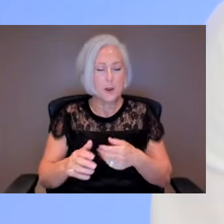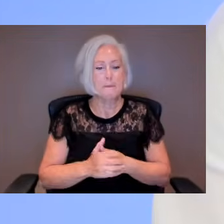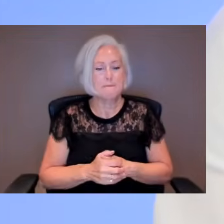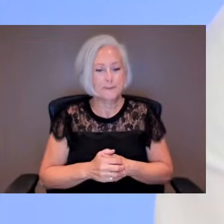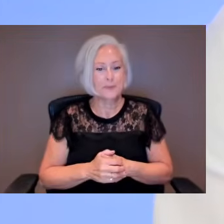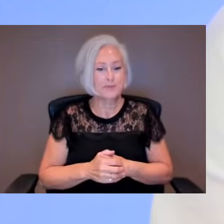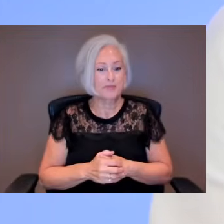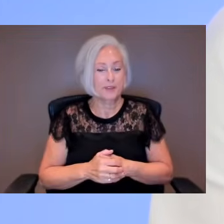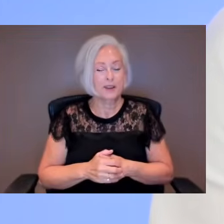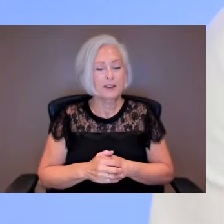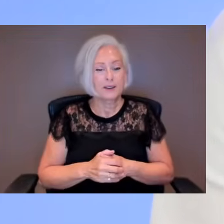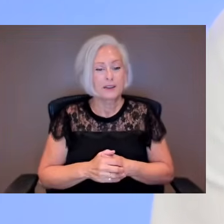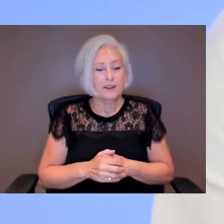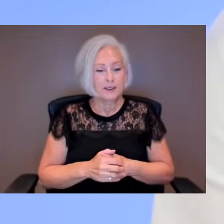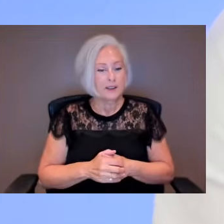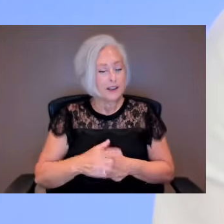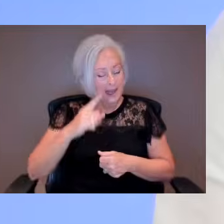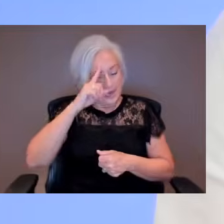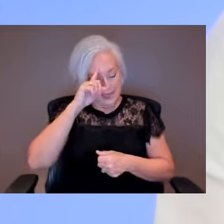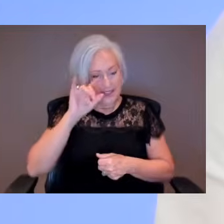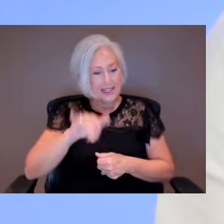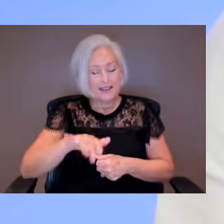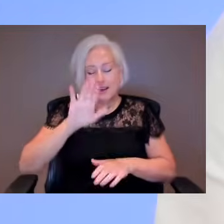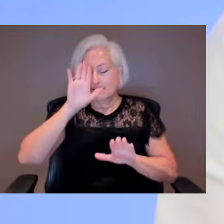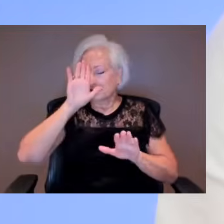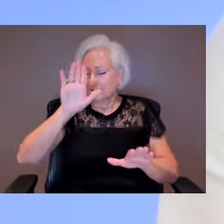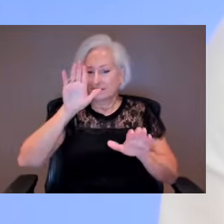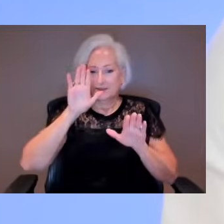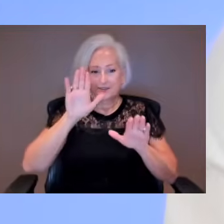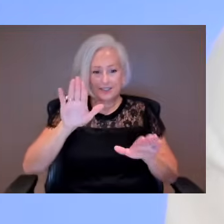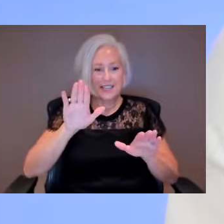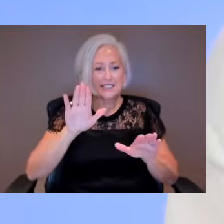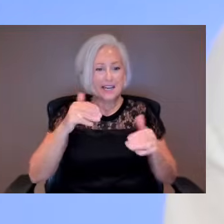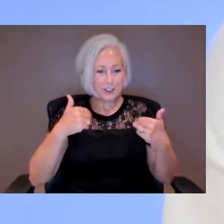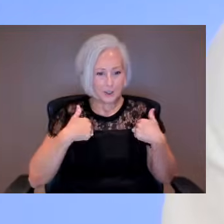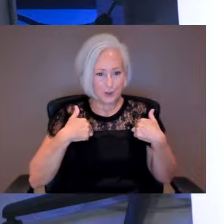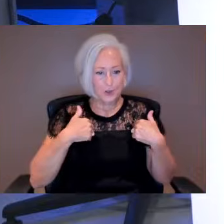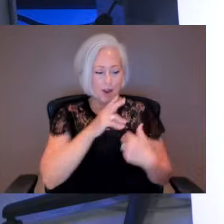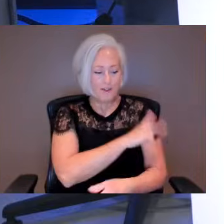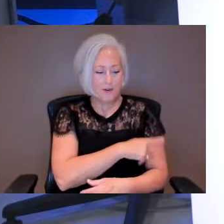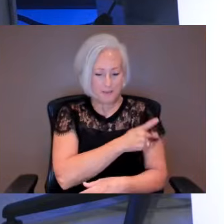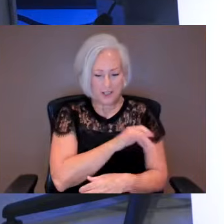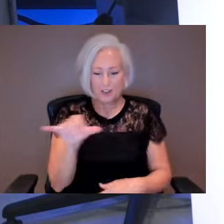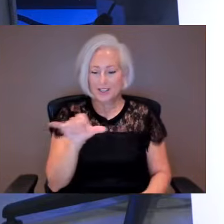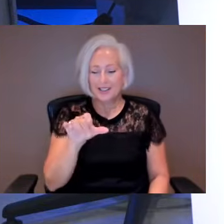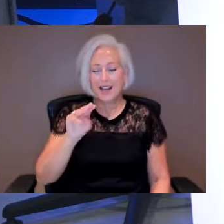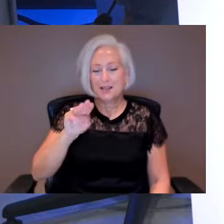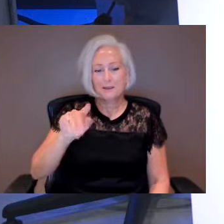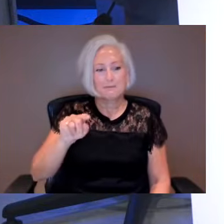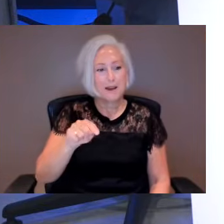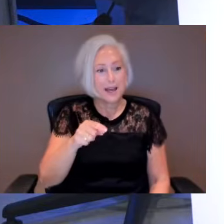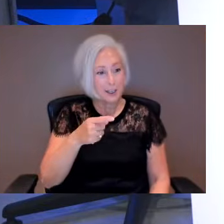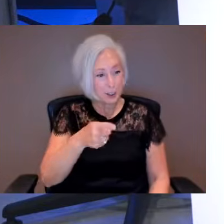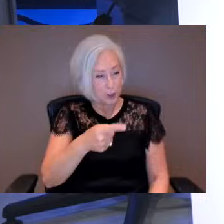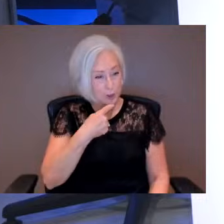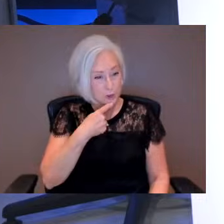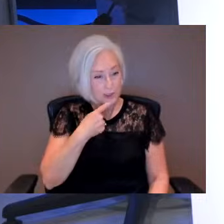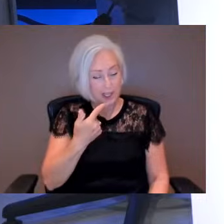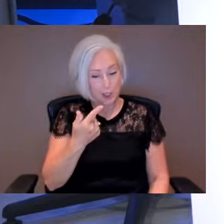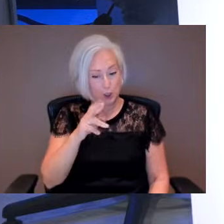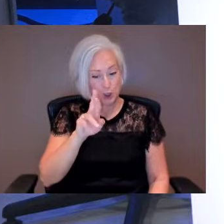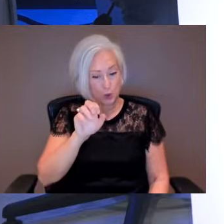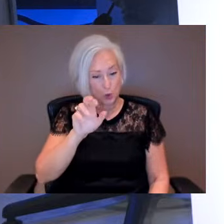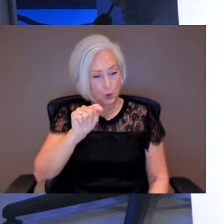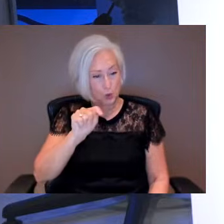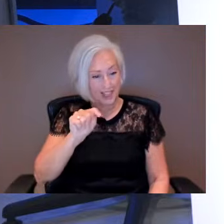so I think it's fantastic to have patients like Matt. Grit score, is that an actual term? I So think it should grit be. and resilience,